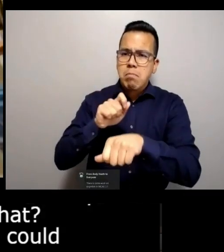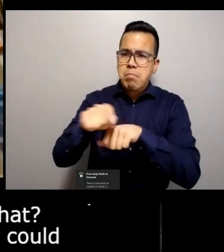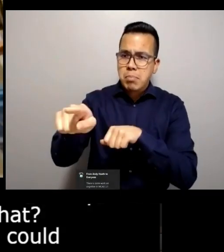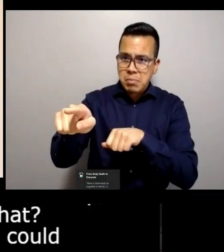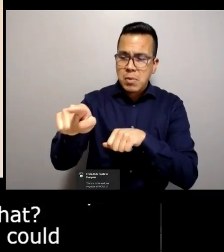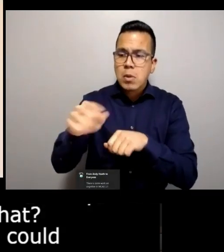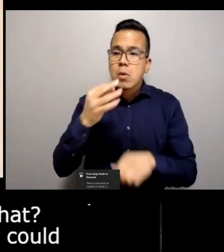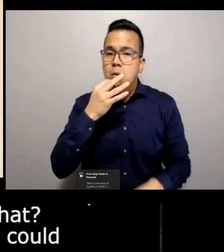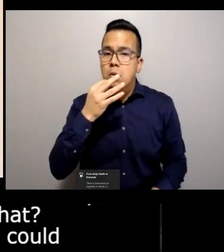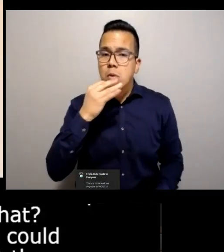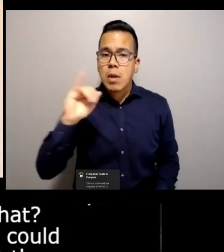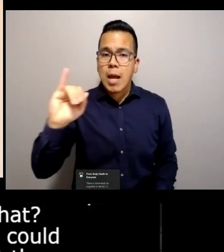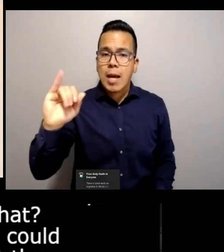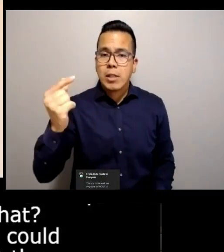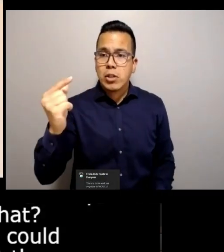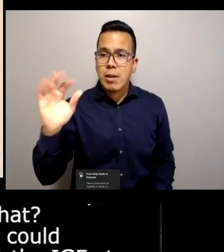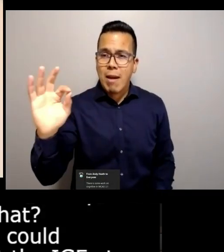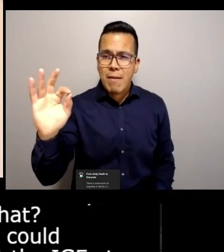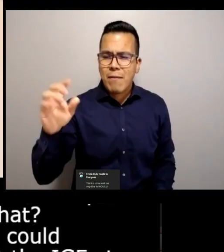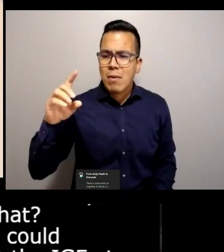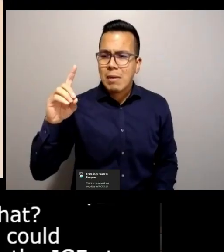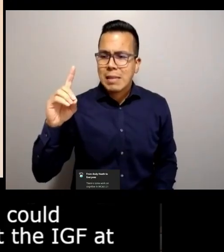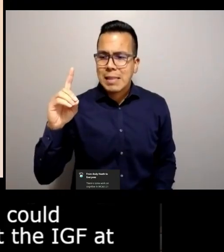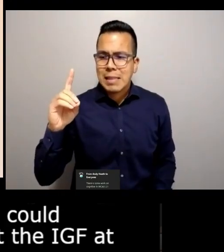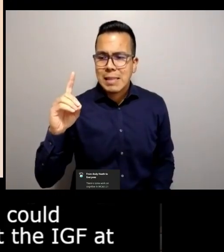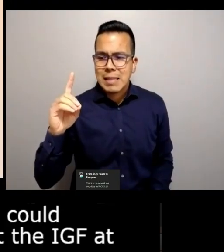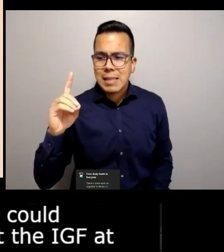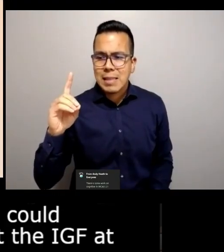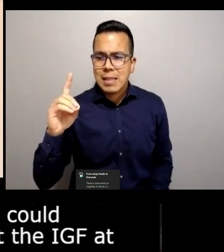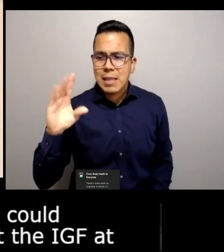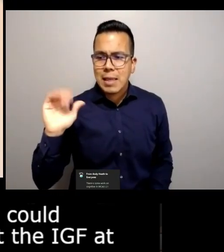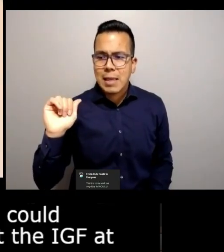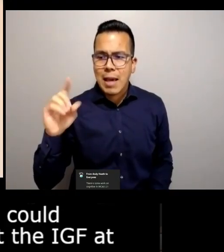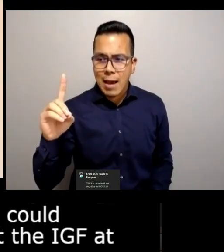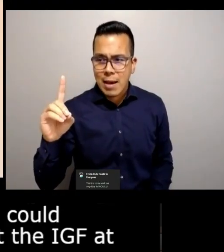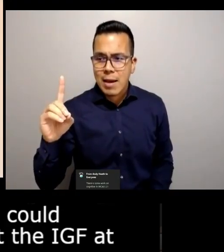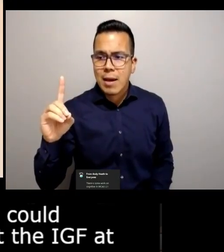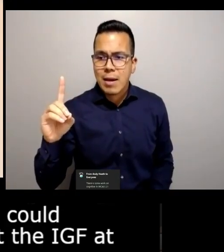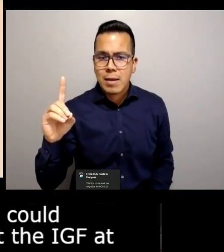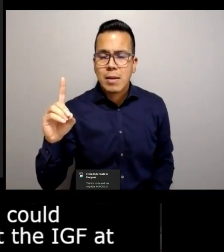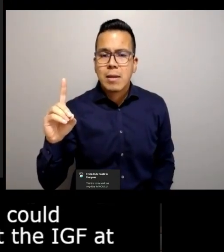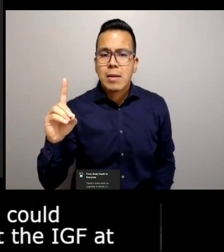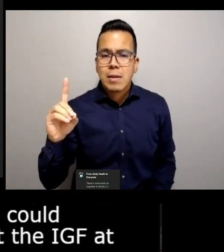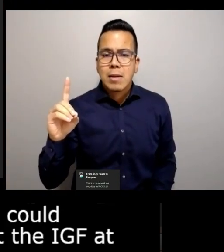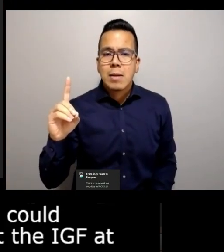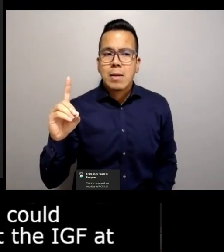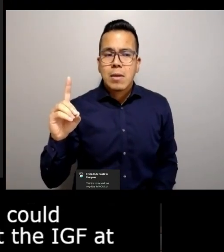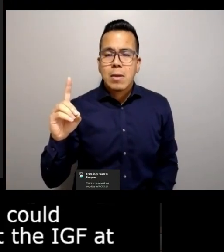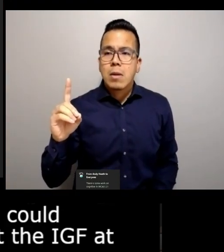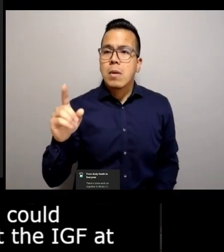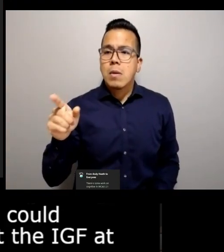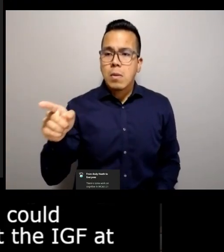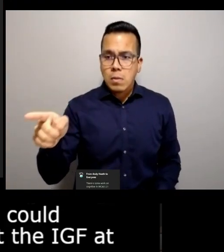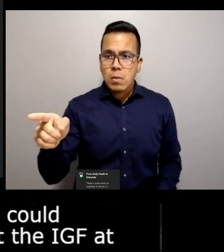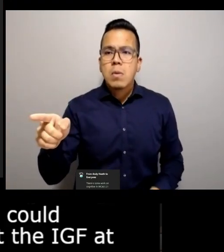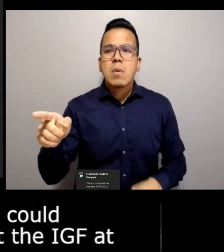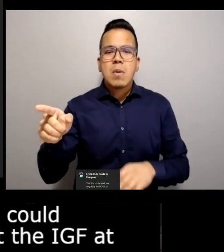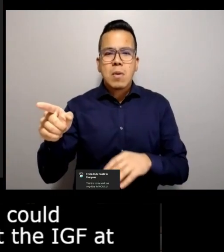IGF at the DCAD, which the Accessibility SIG is the secretariat for on that. And